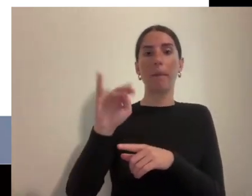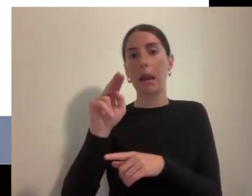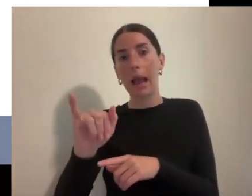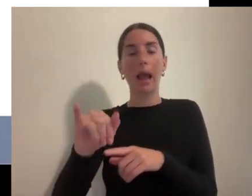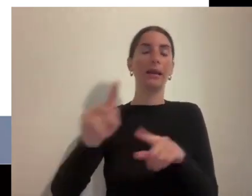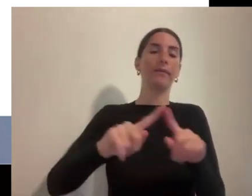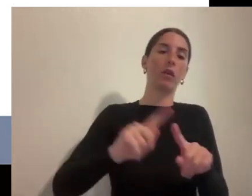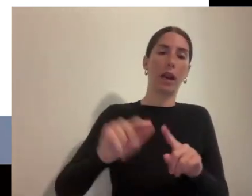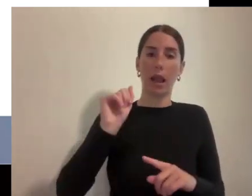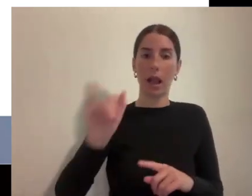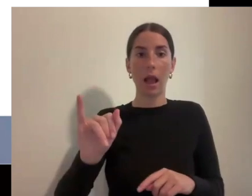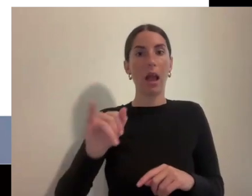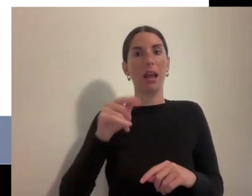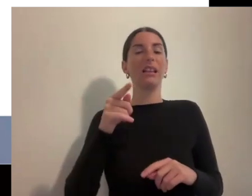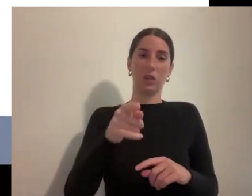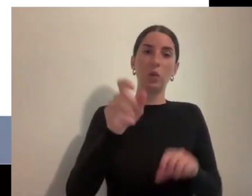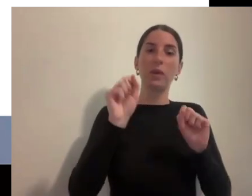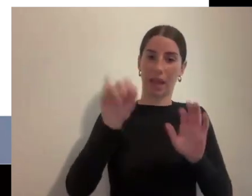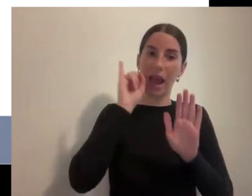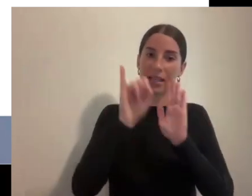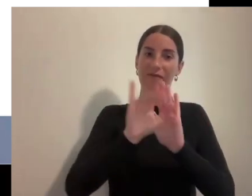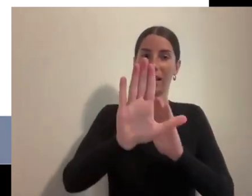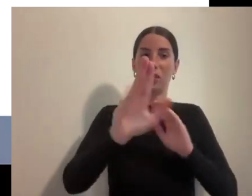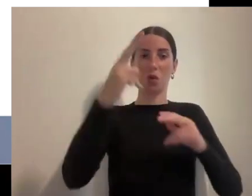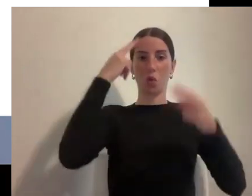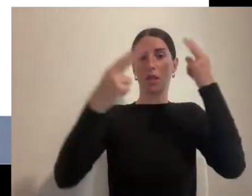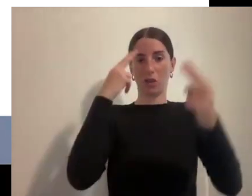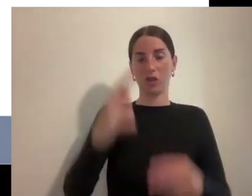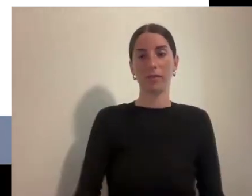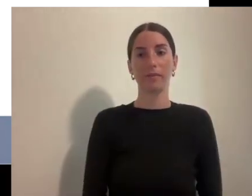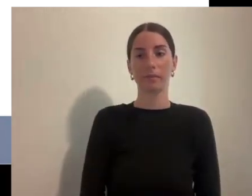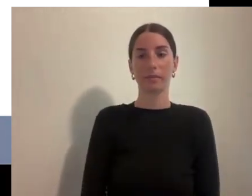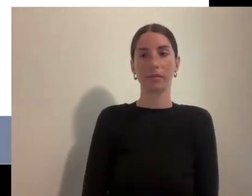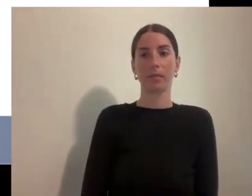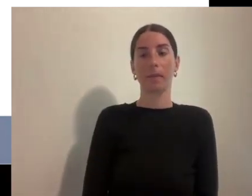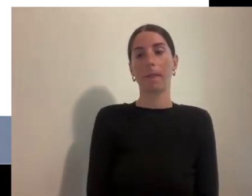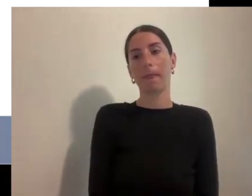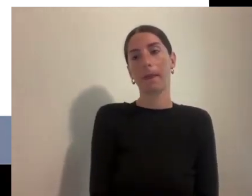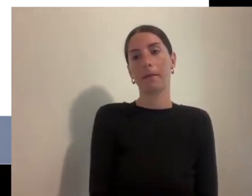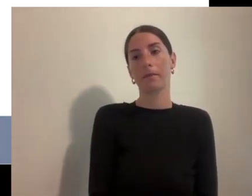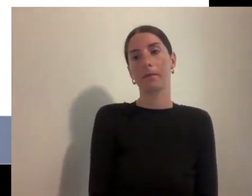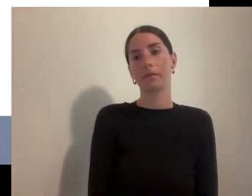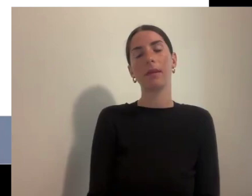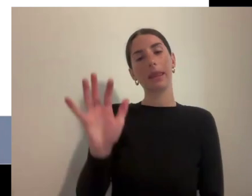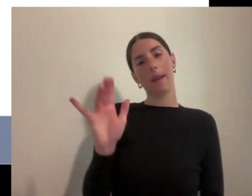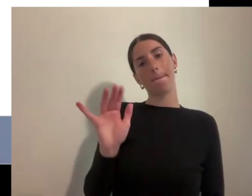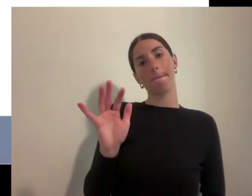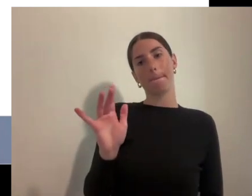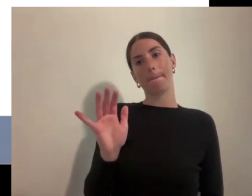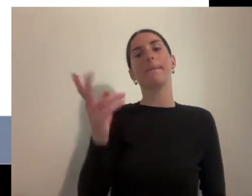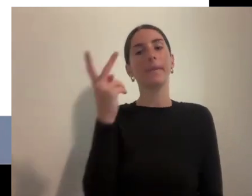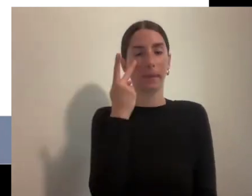it's likely that you won't be able to identify a hallucination. Um, let me